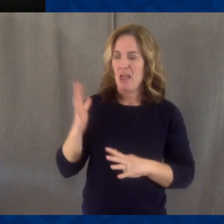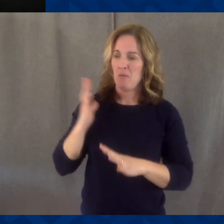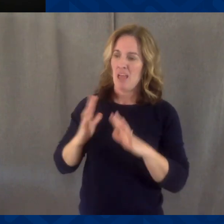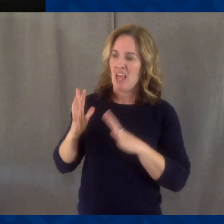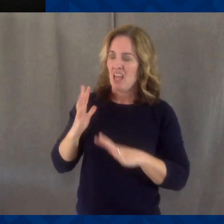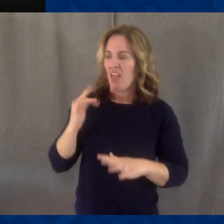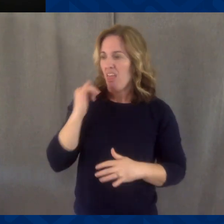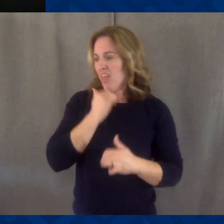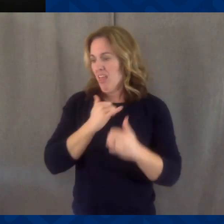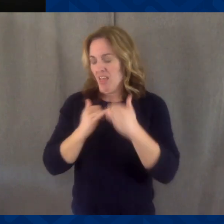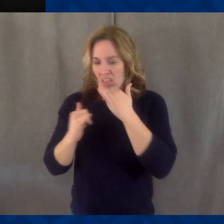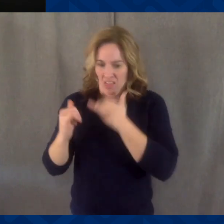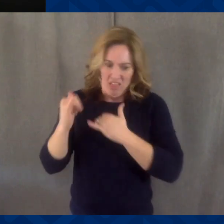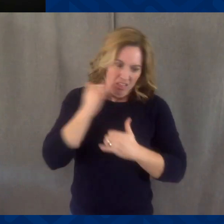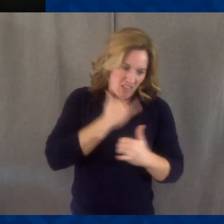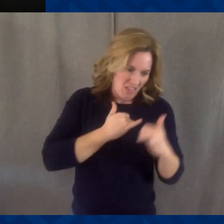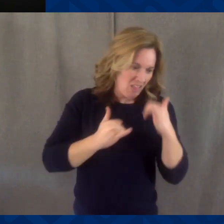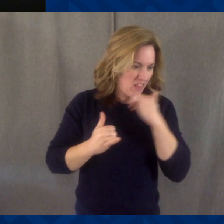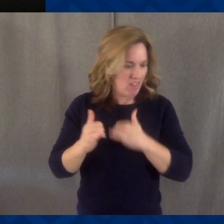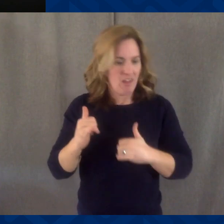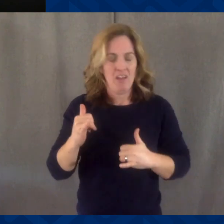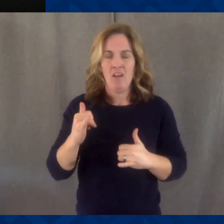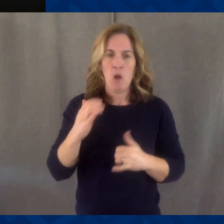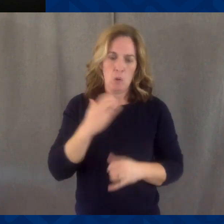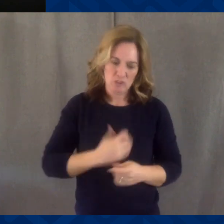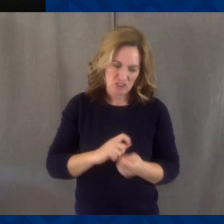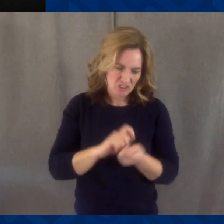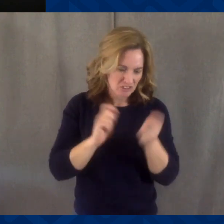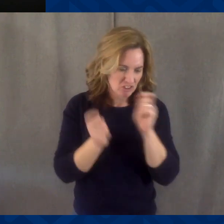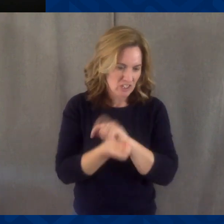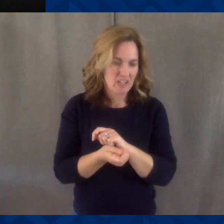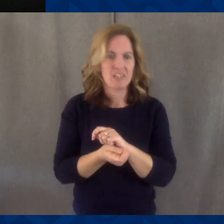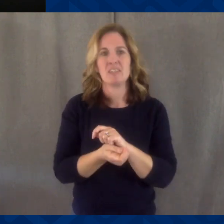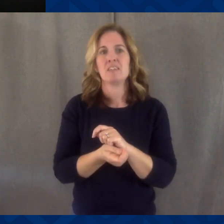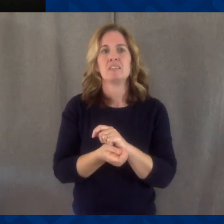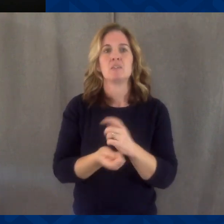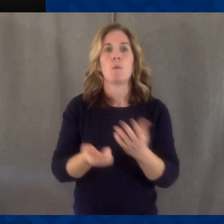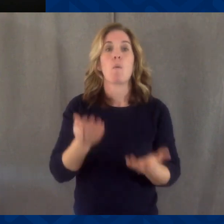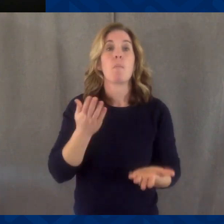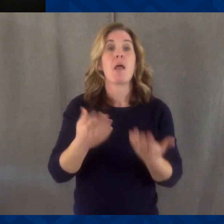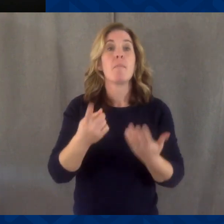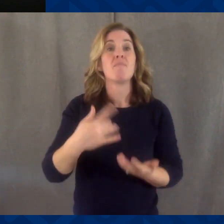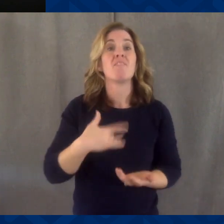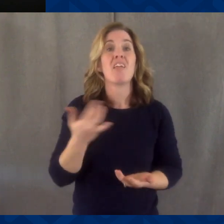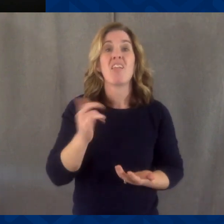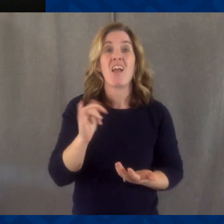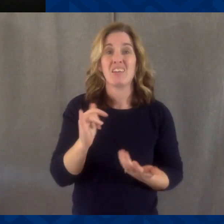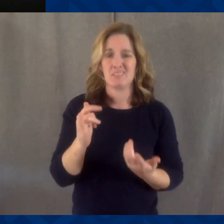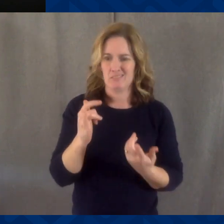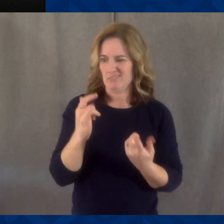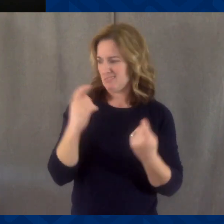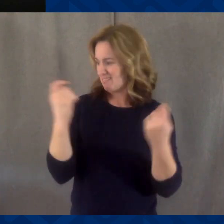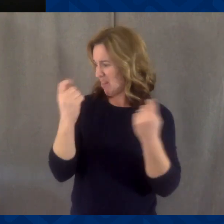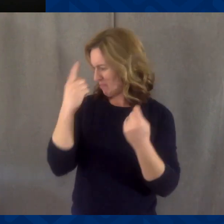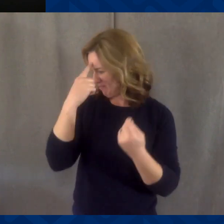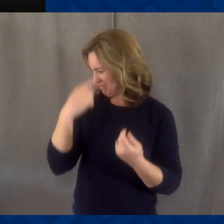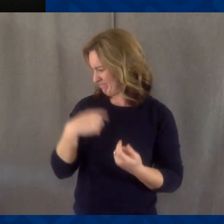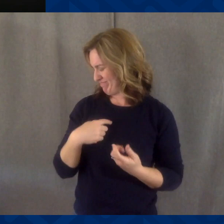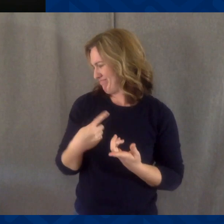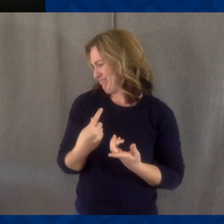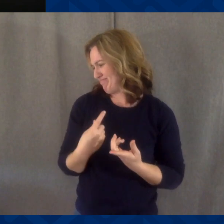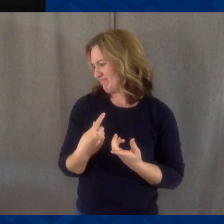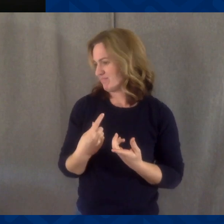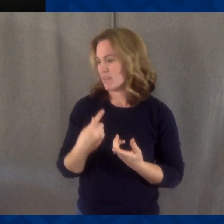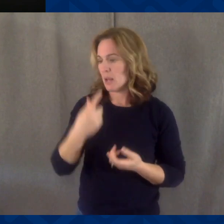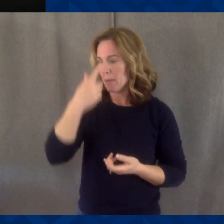wish I could take back." Or perhaps you feel like you're not worth celebrating because you or your parents have set